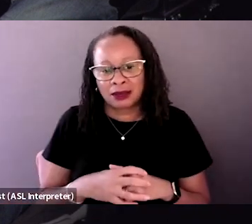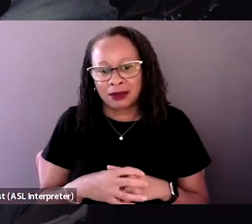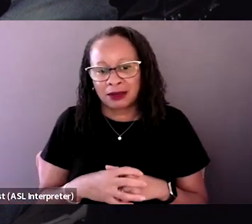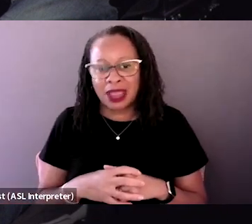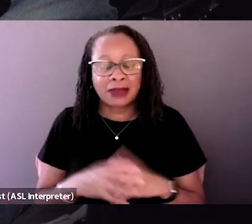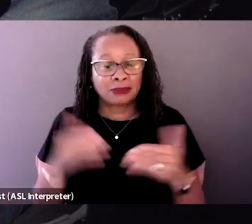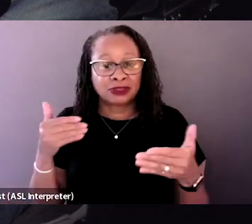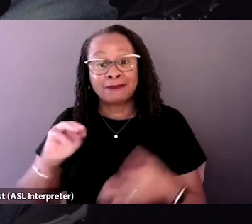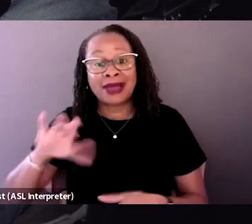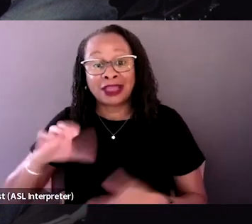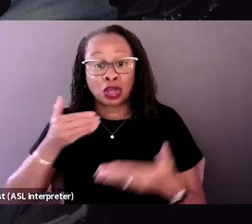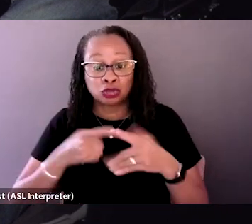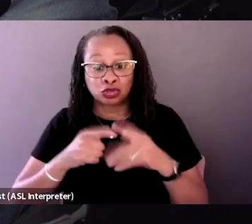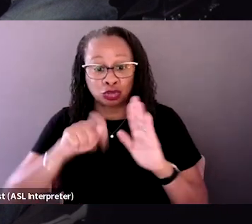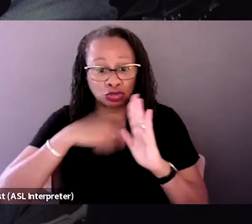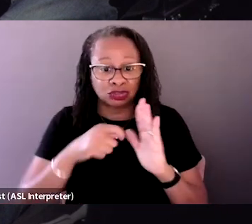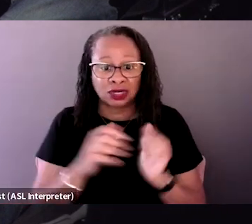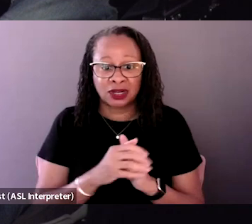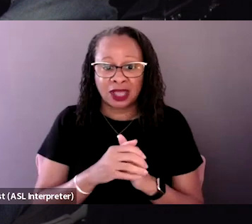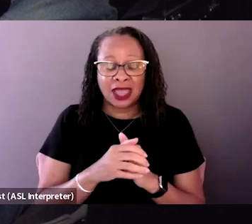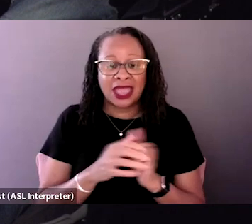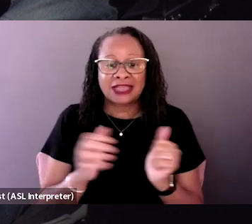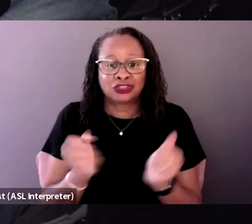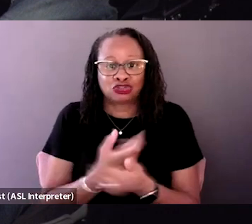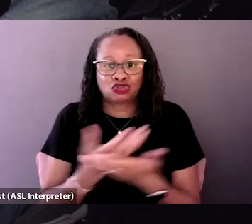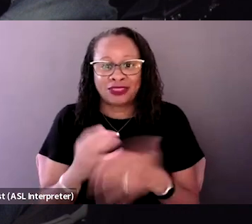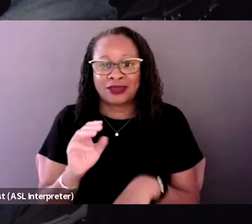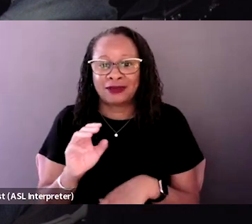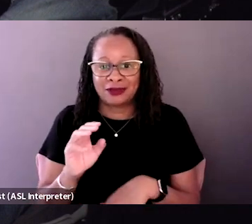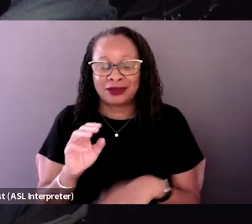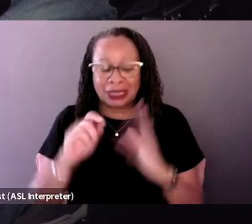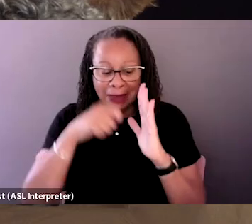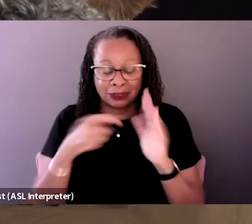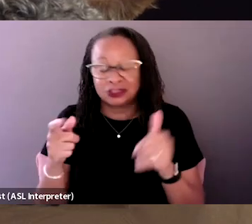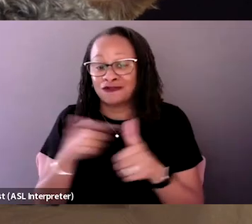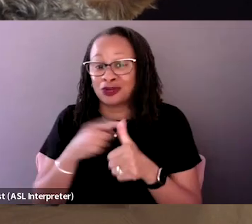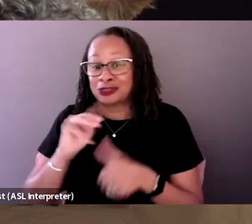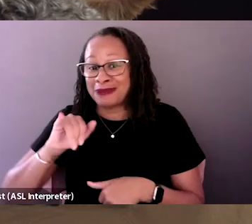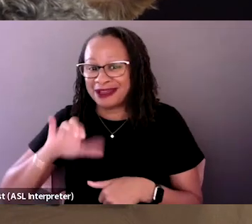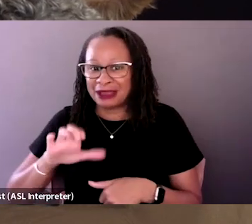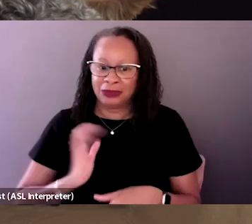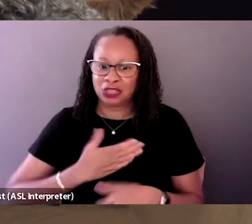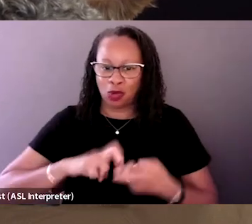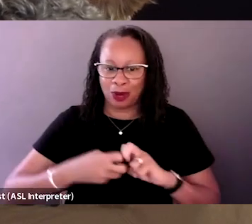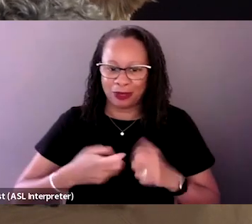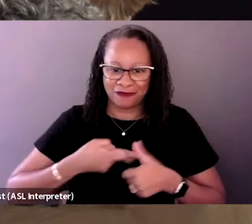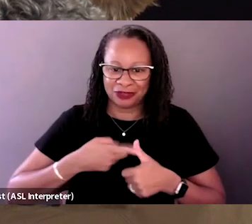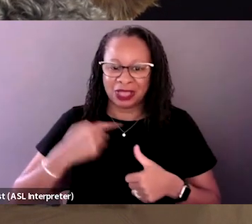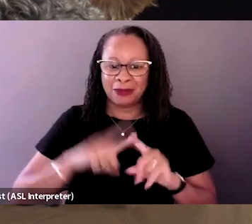near the camera and destroyed camera's microphone. And it was only first our